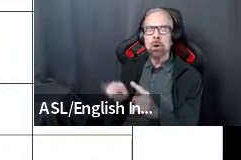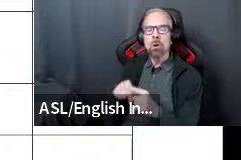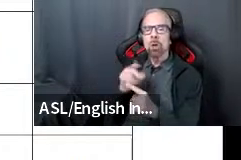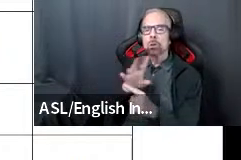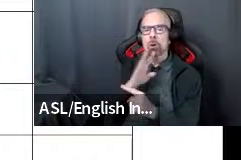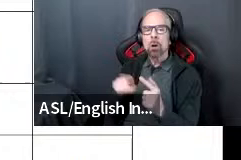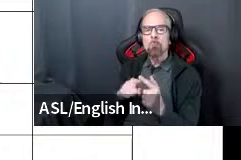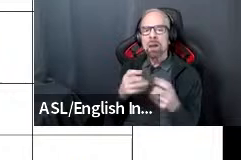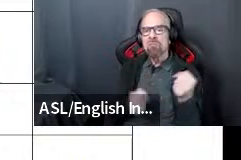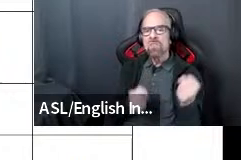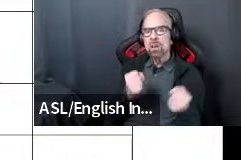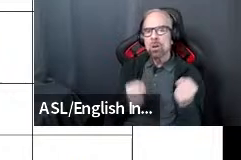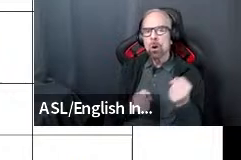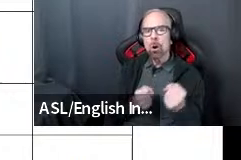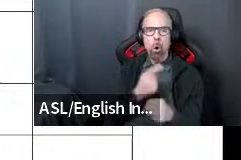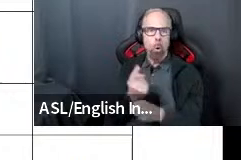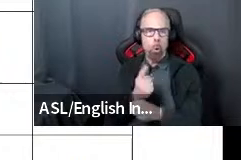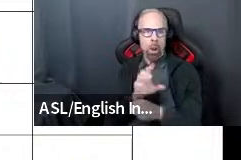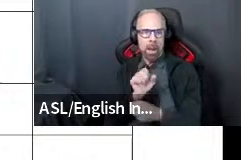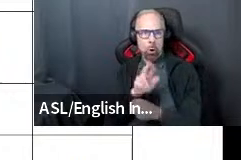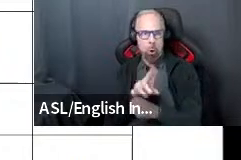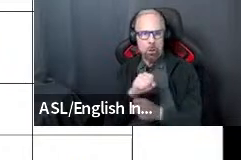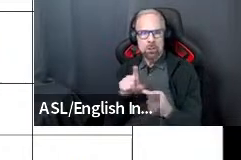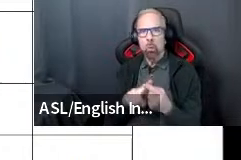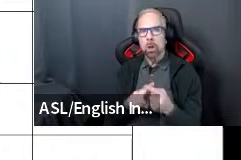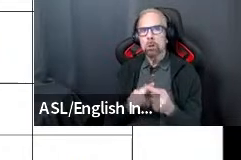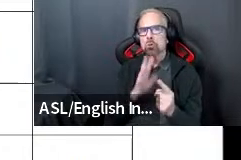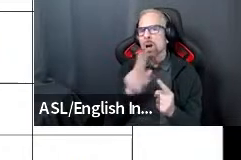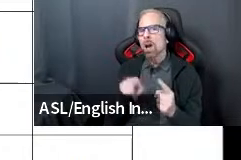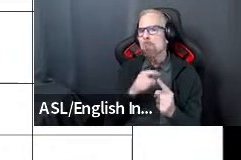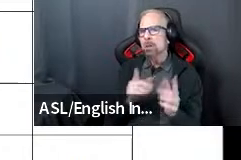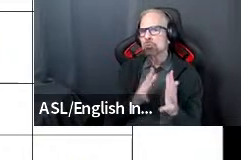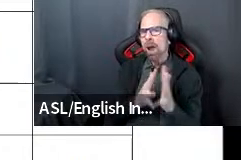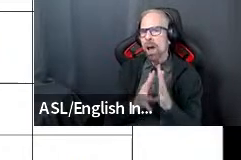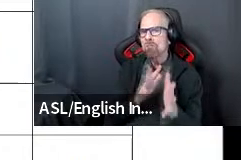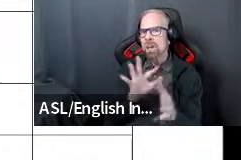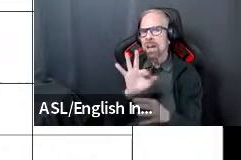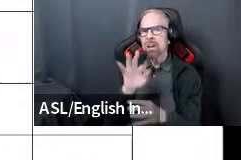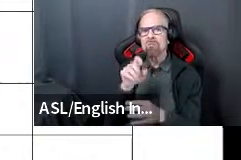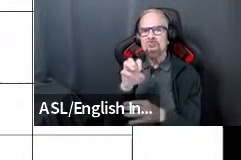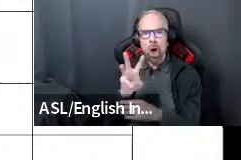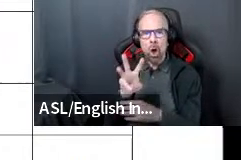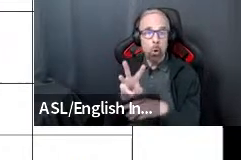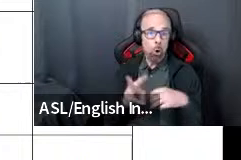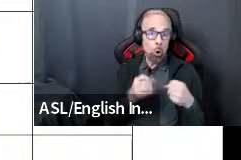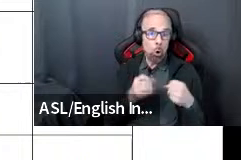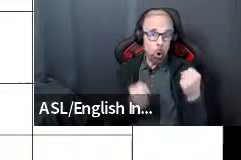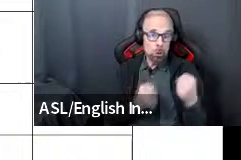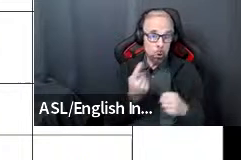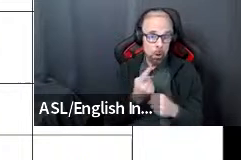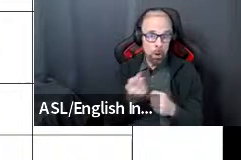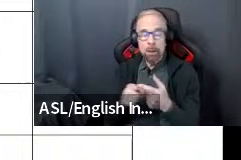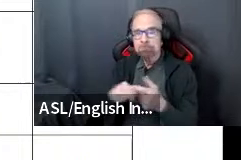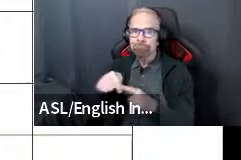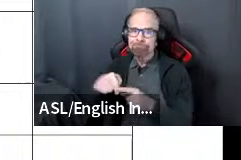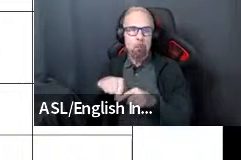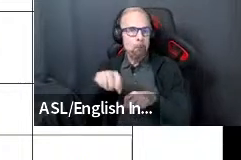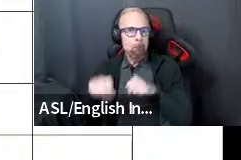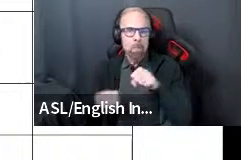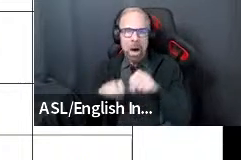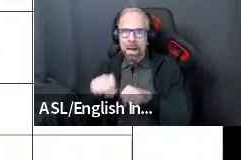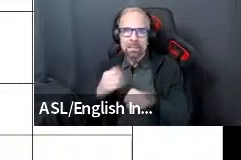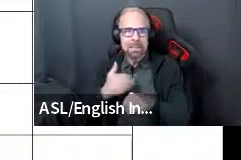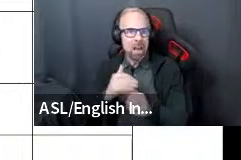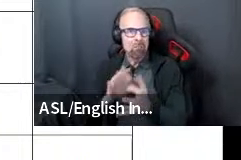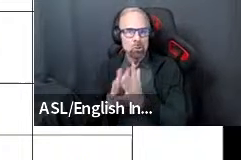are we talking just about cars? And when we talk about traffic flow, are we just talking about cars? Because bikes have traffic flow, pedestrians have traffic flow, and making sure that